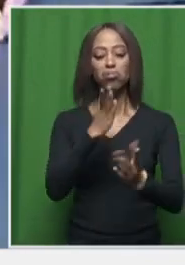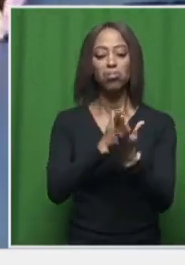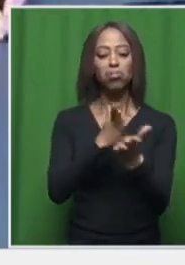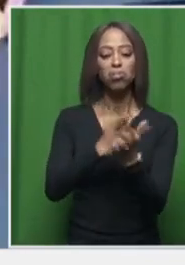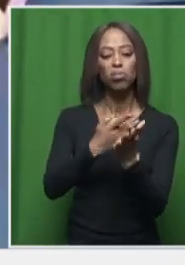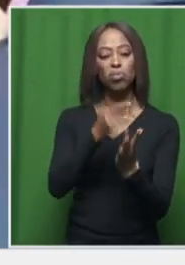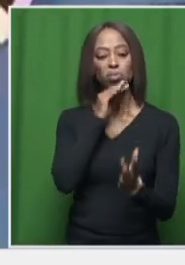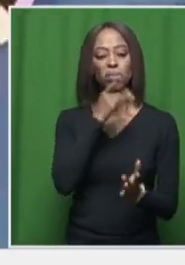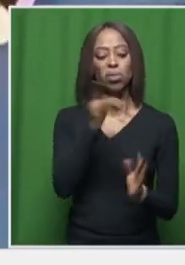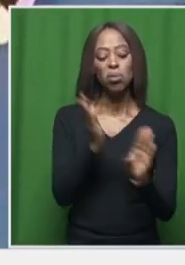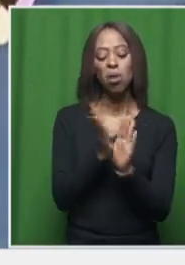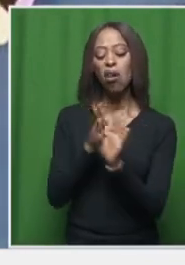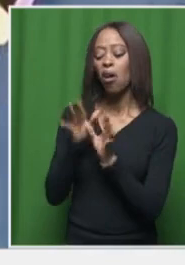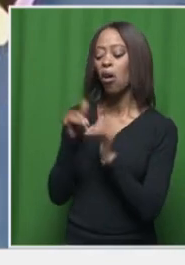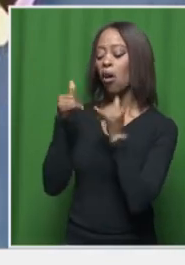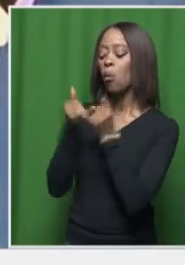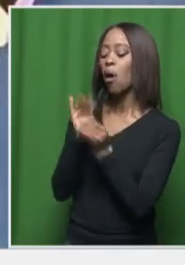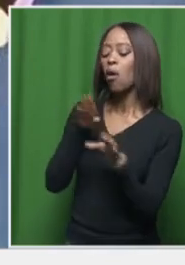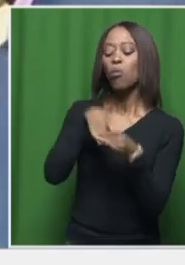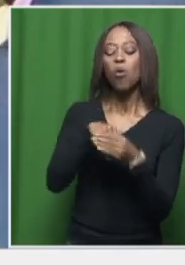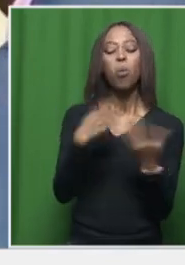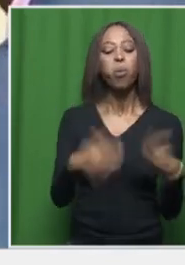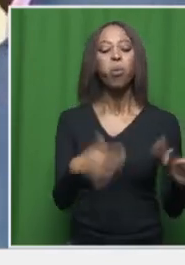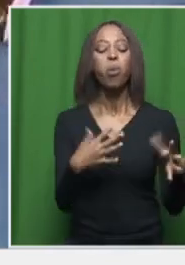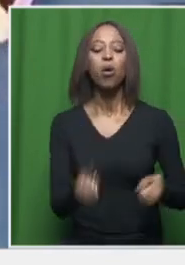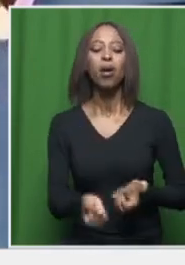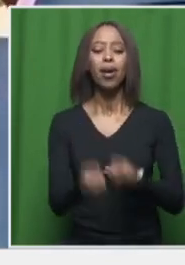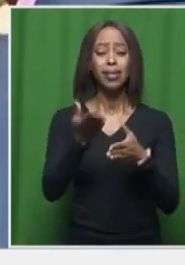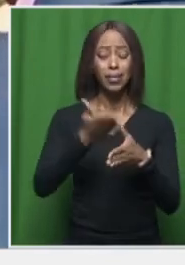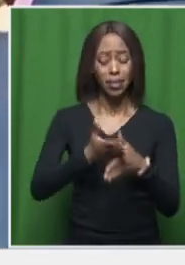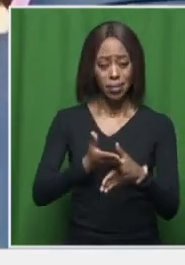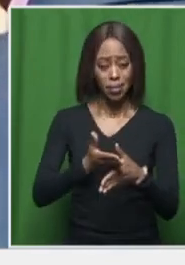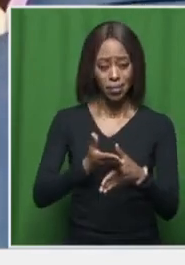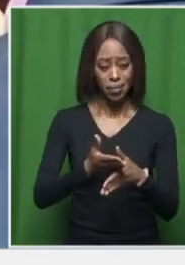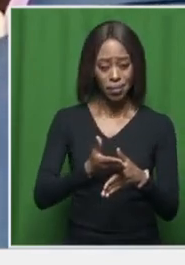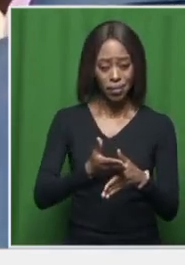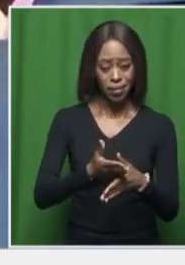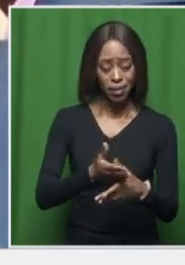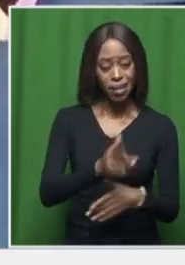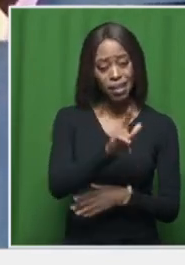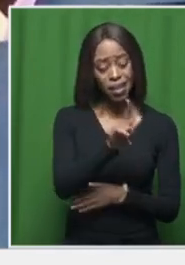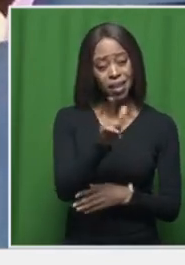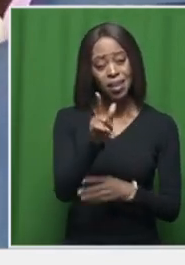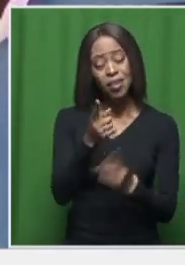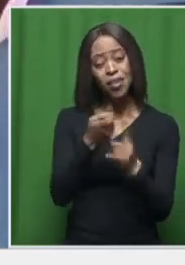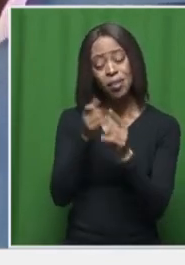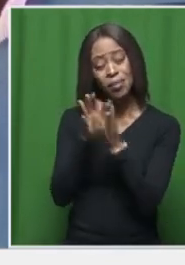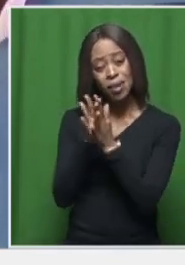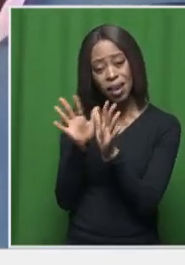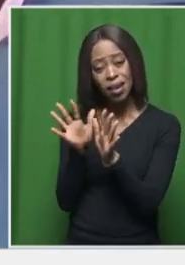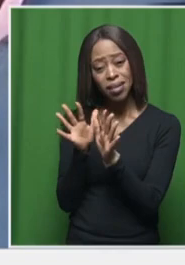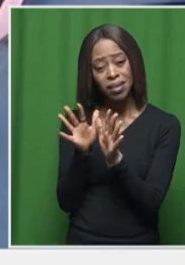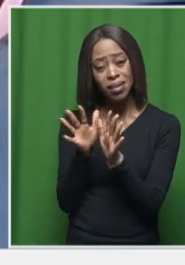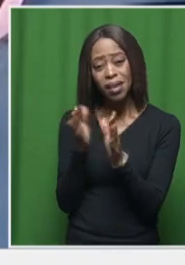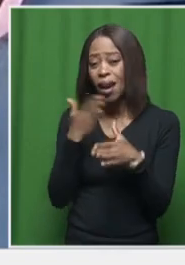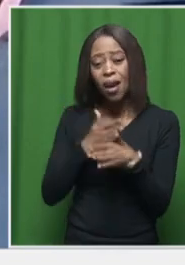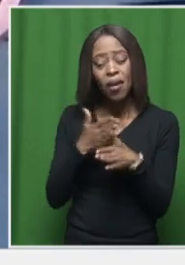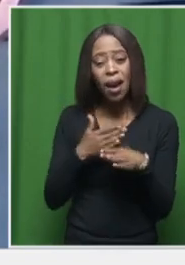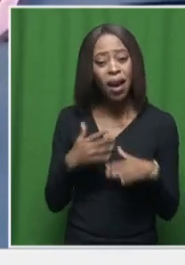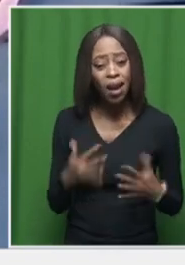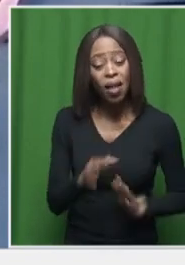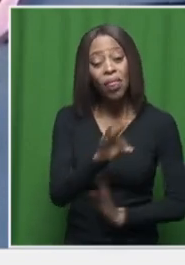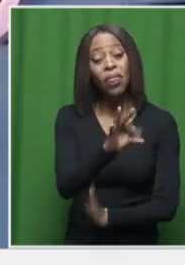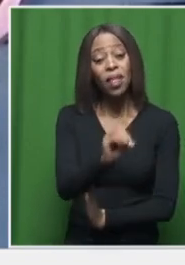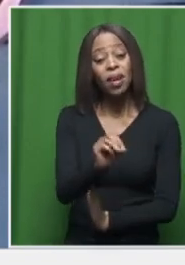sure that, the private sector comes on board in terms of providing jobs. Remember, 7 out of 10 young people today are unemployed. 30 million